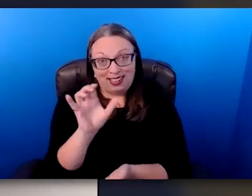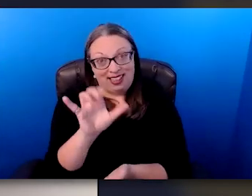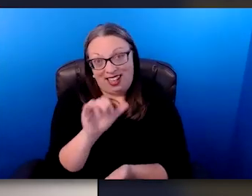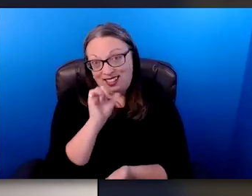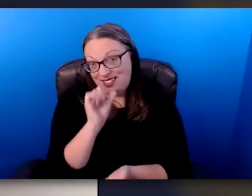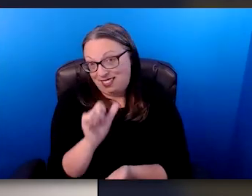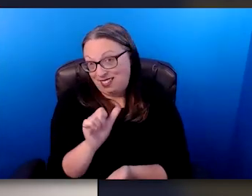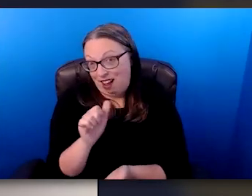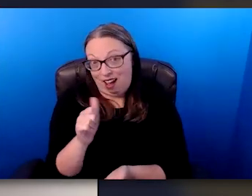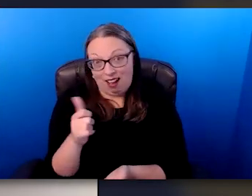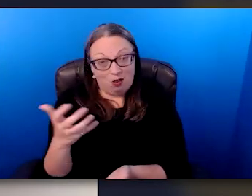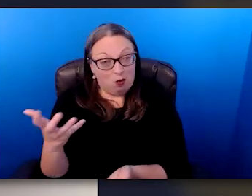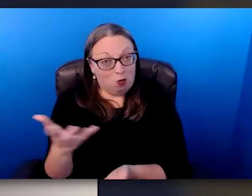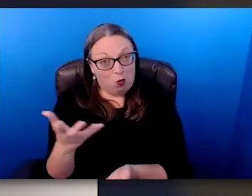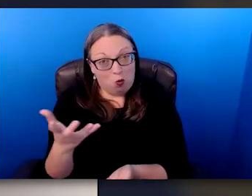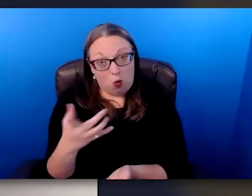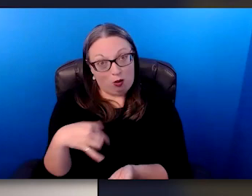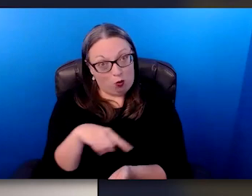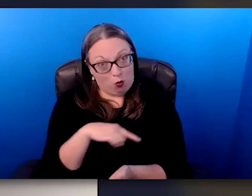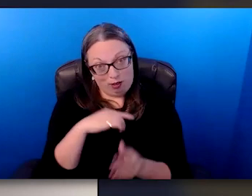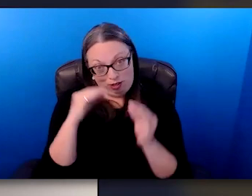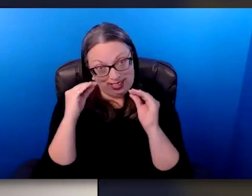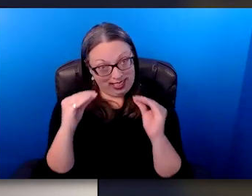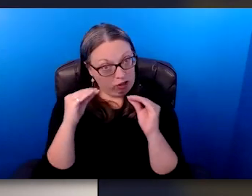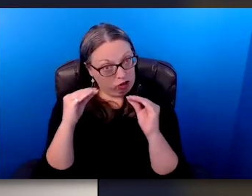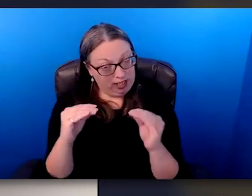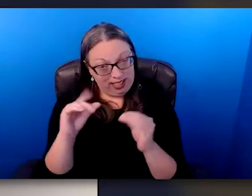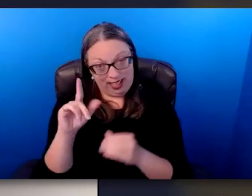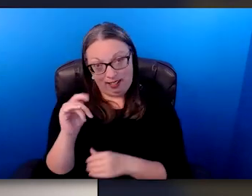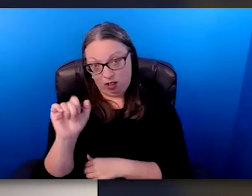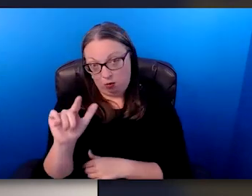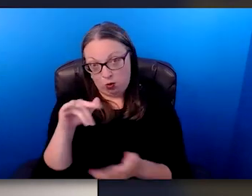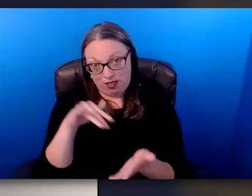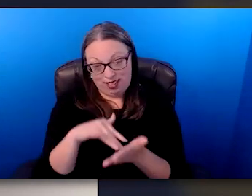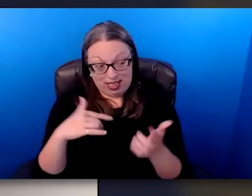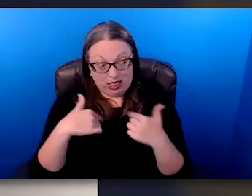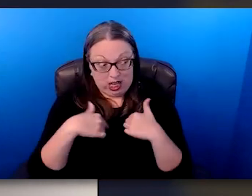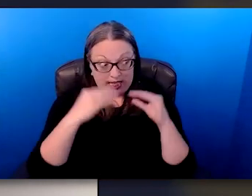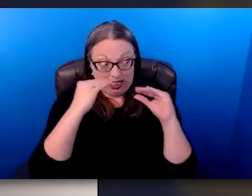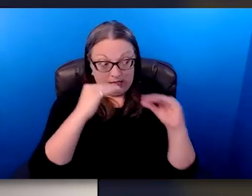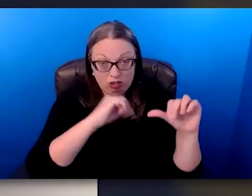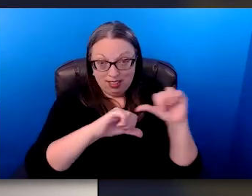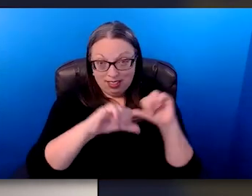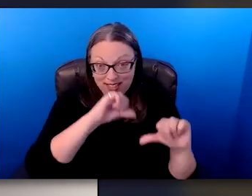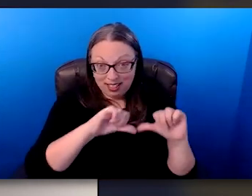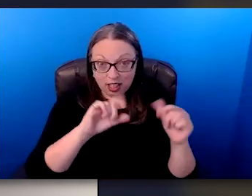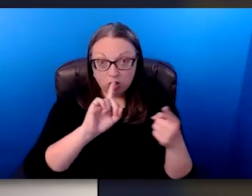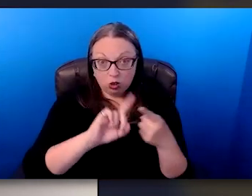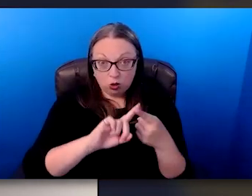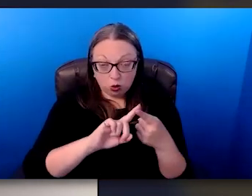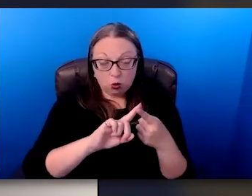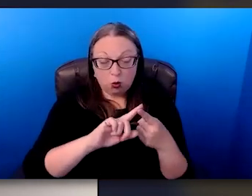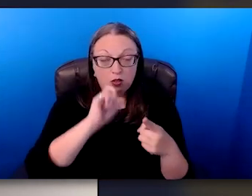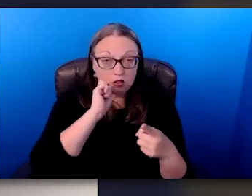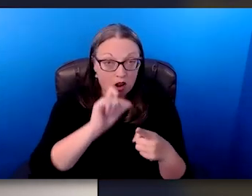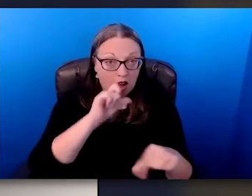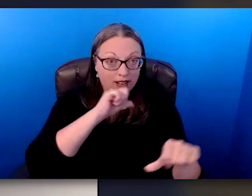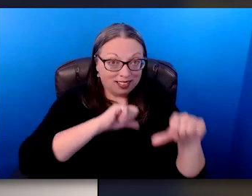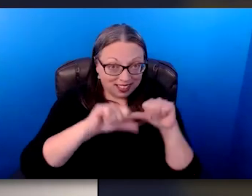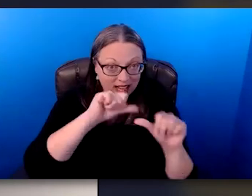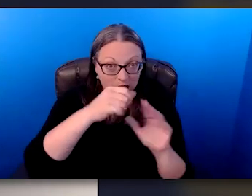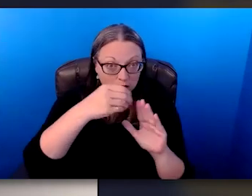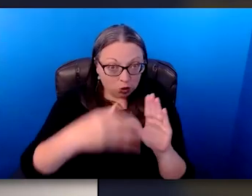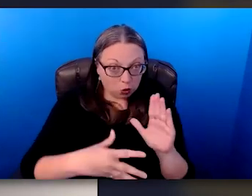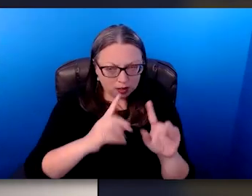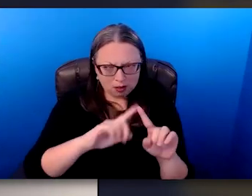what we're teaching them in liberal studies courses. I teach science for non-science students, but I have to have